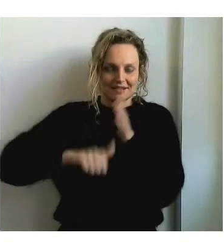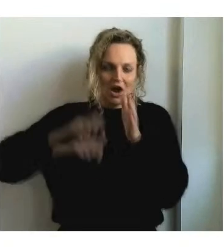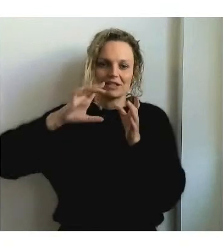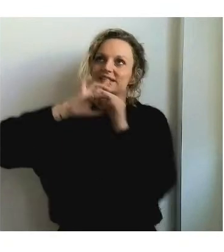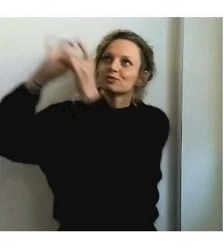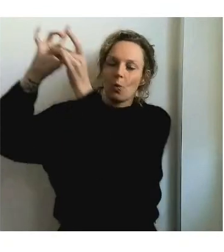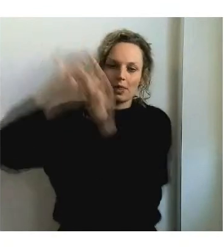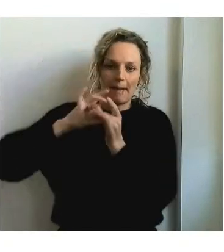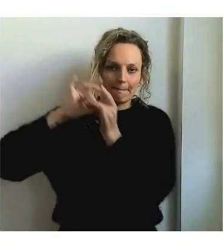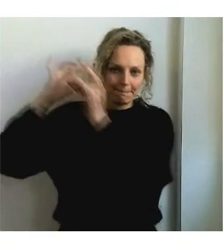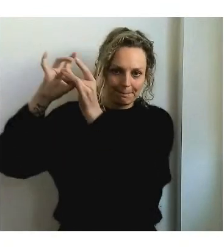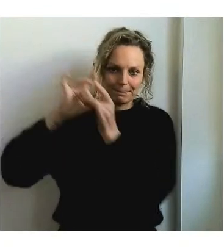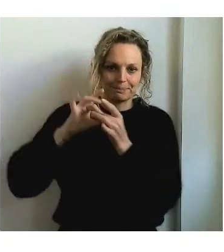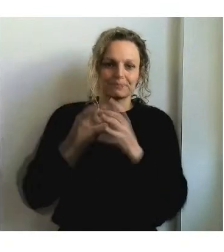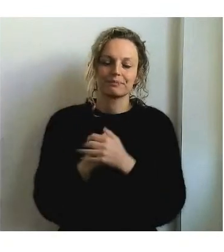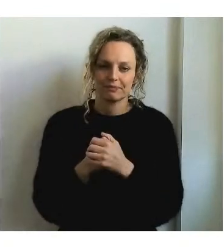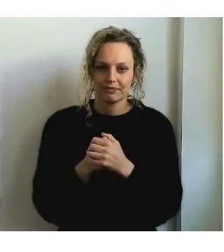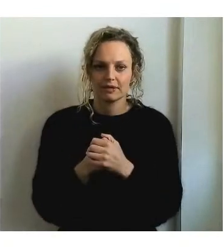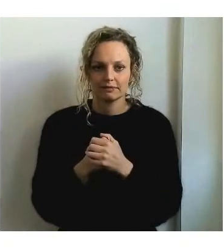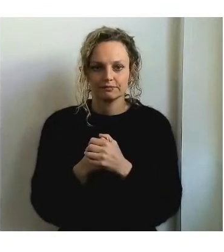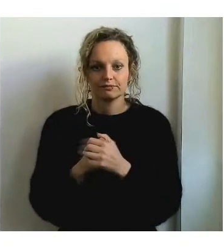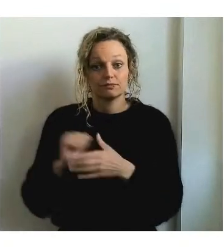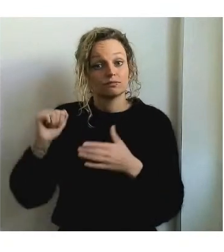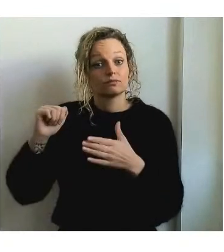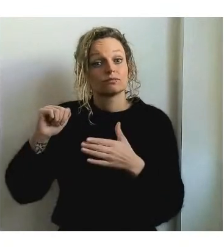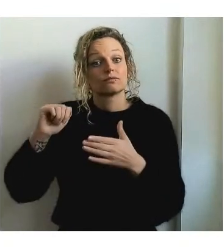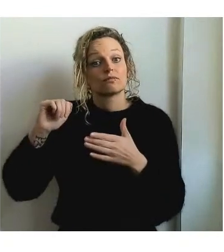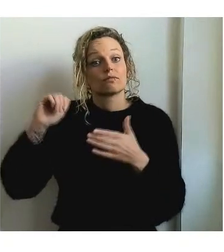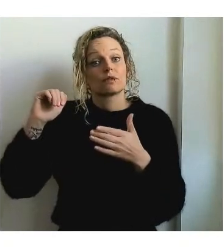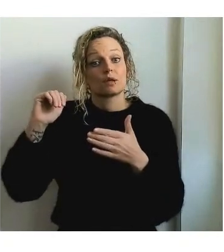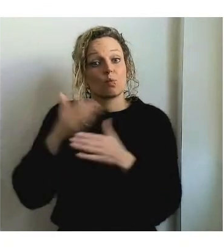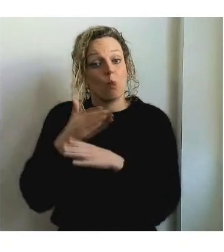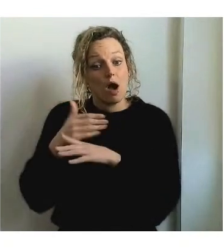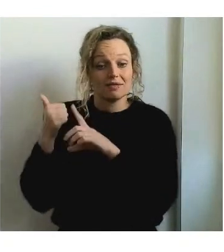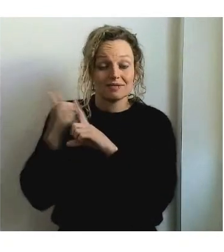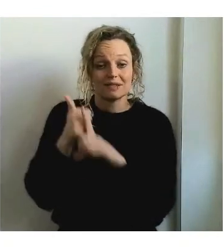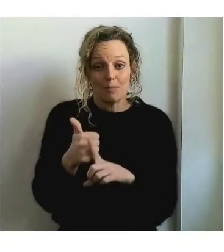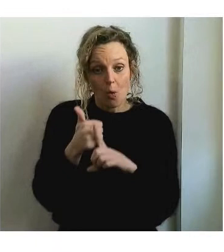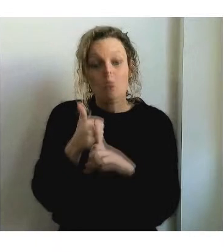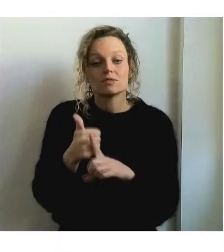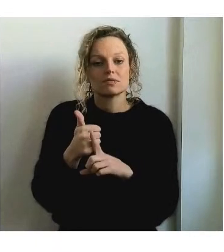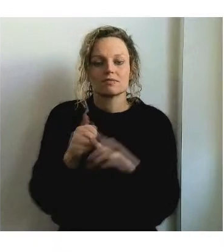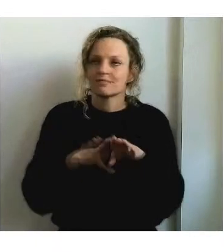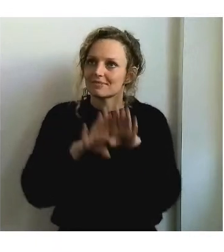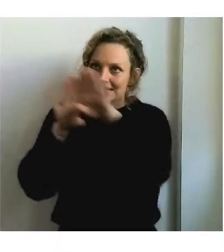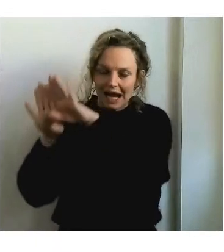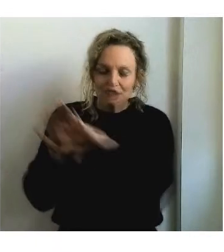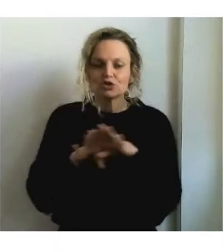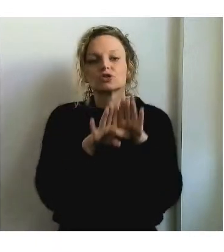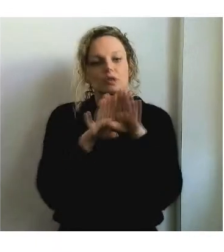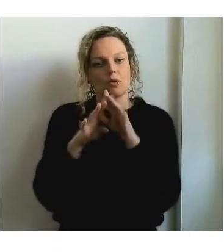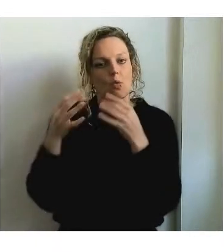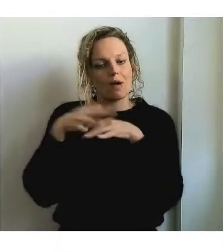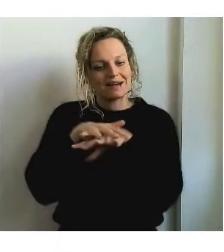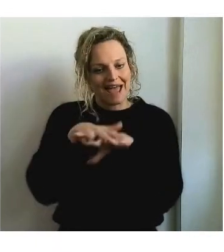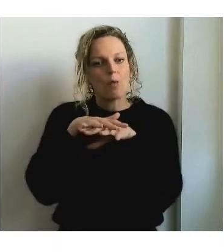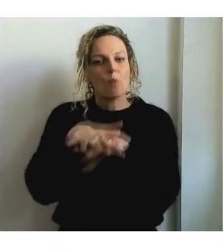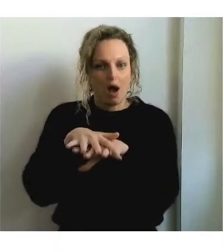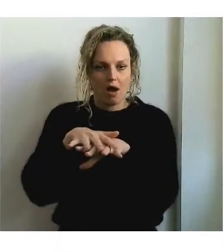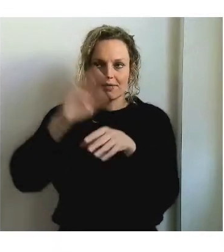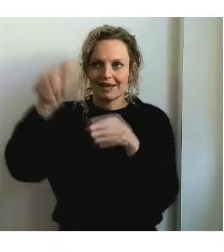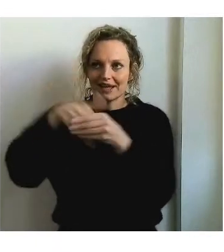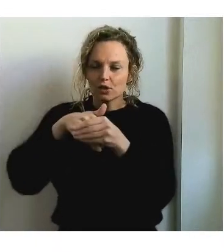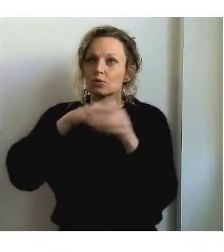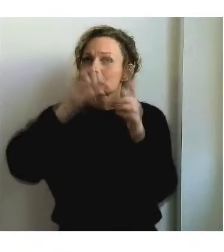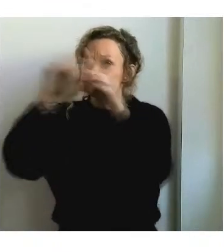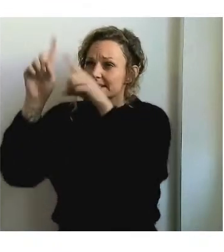Foundation supports and runs a national network with a lot of community organisations, including some that are self-advocacy groups